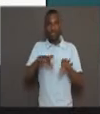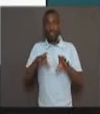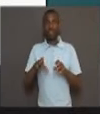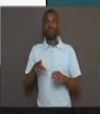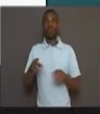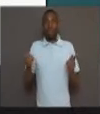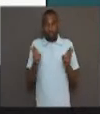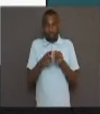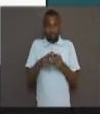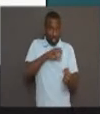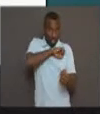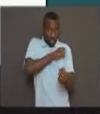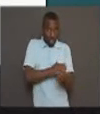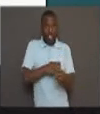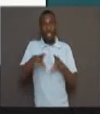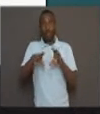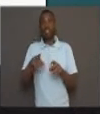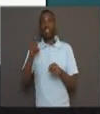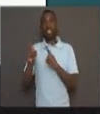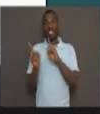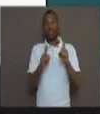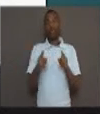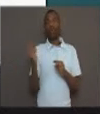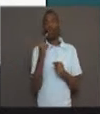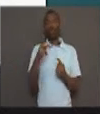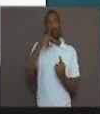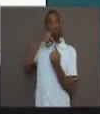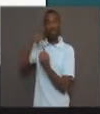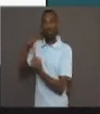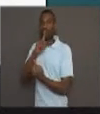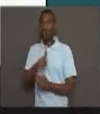to collect energy from the two poles.